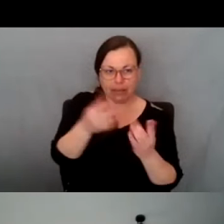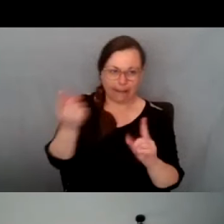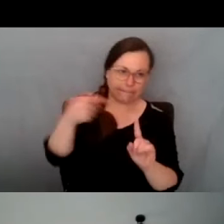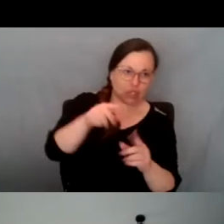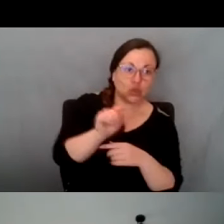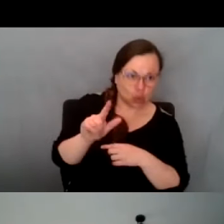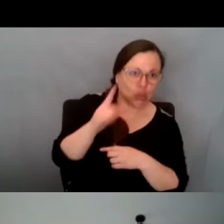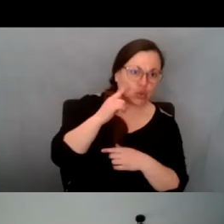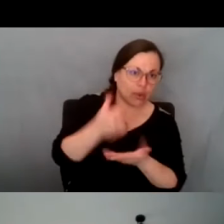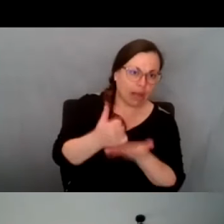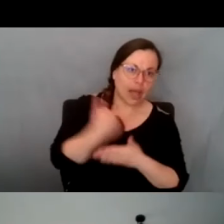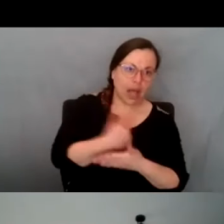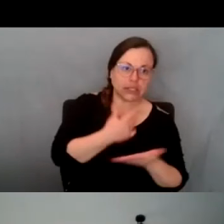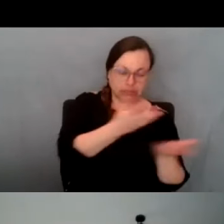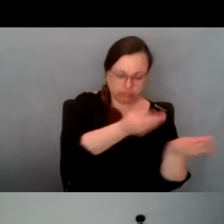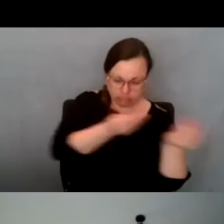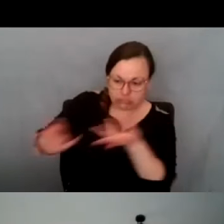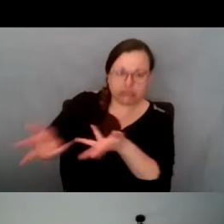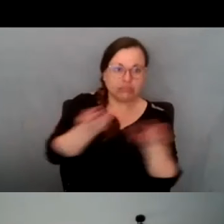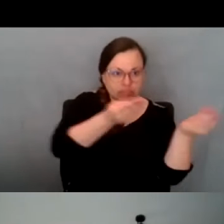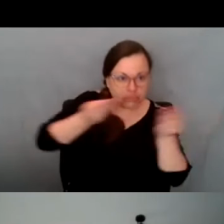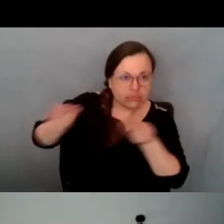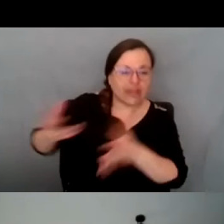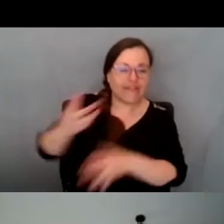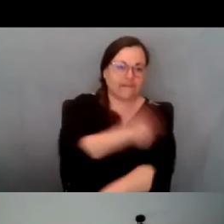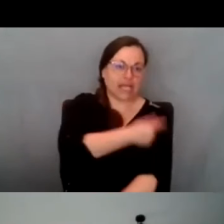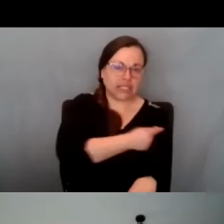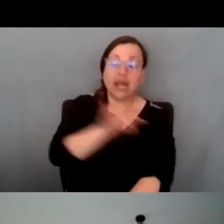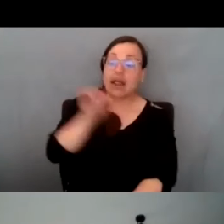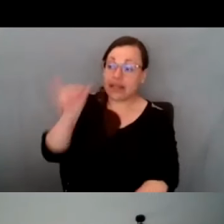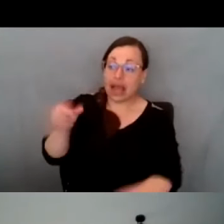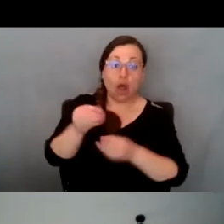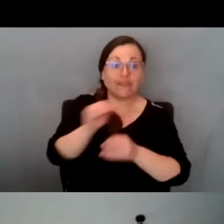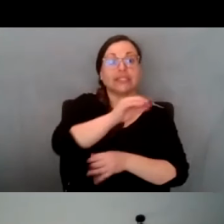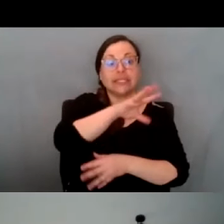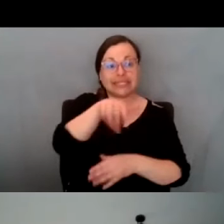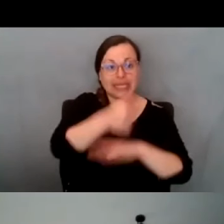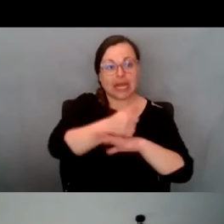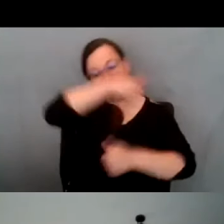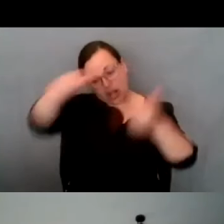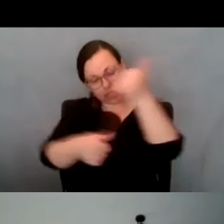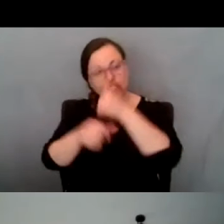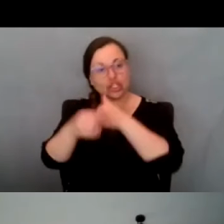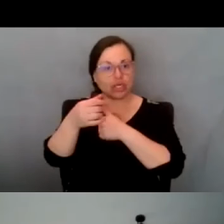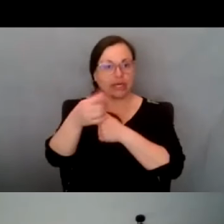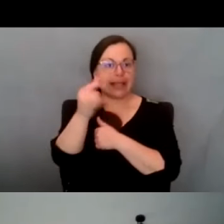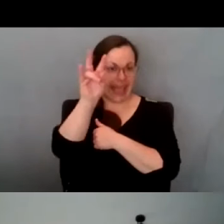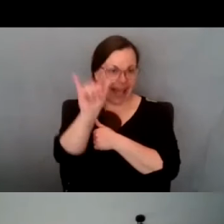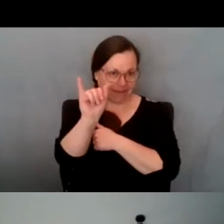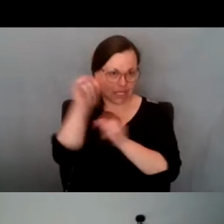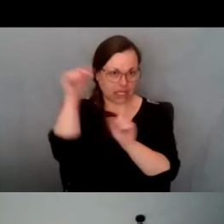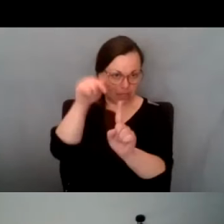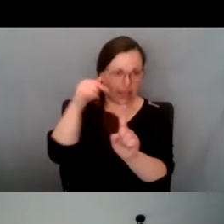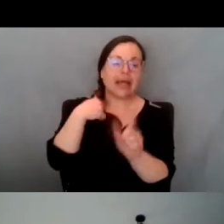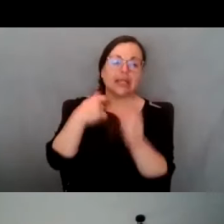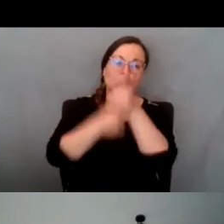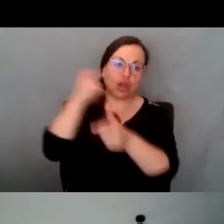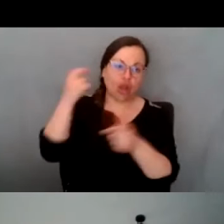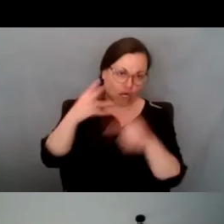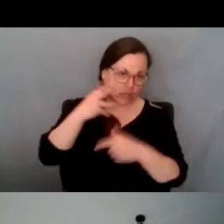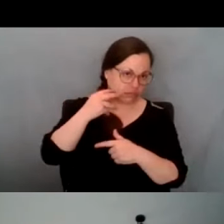vaccines through. So it's an office that's set up within Gavi, which has a very large experience with the